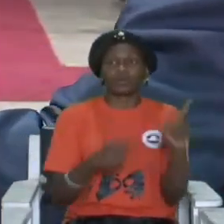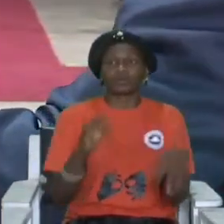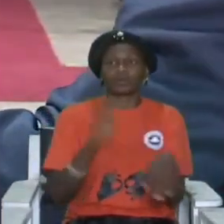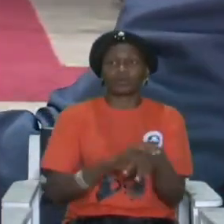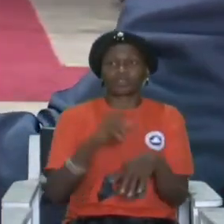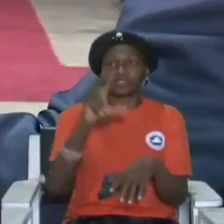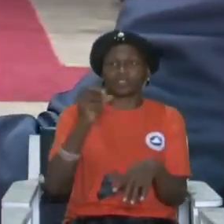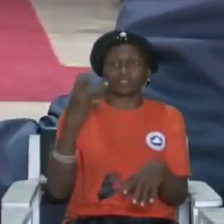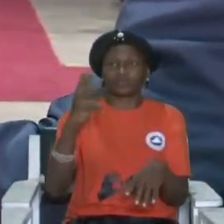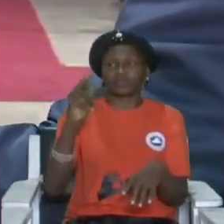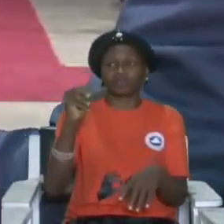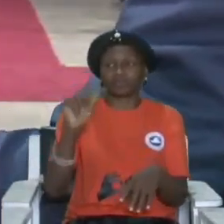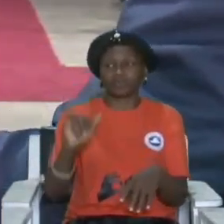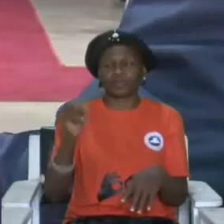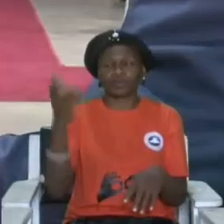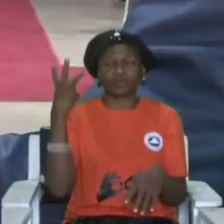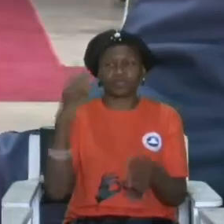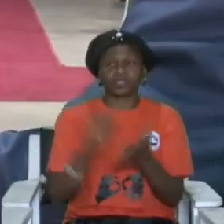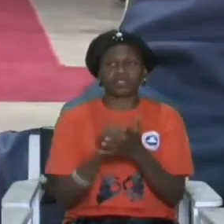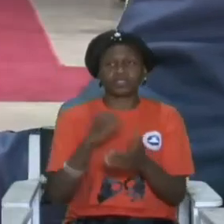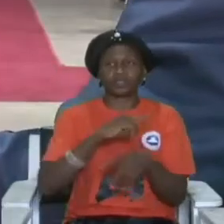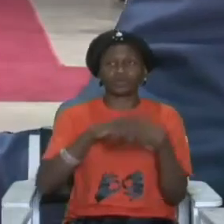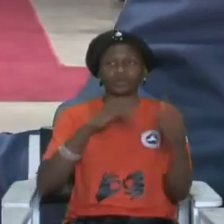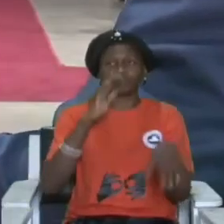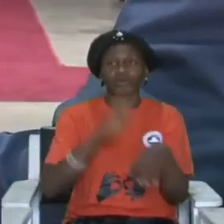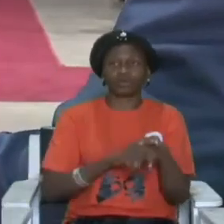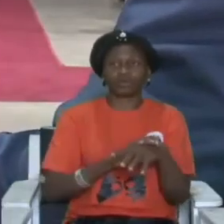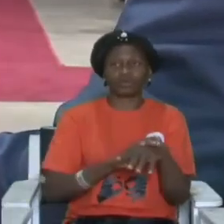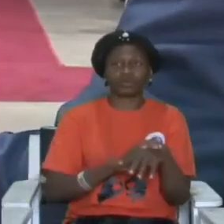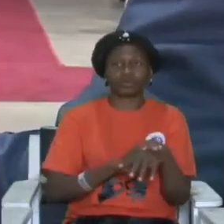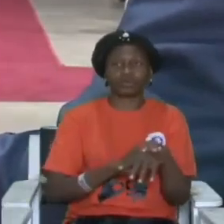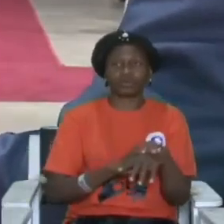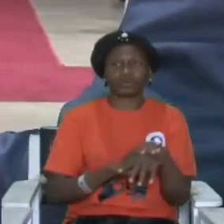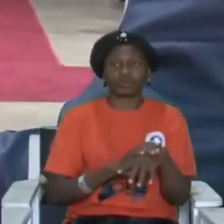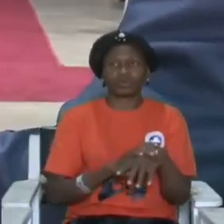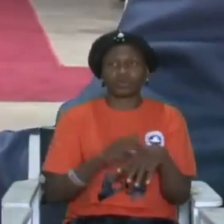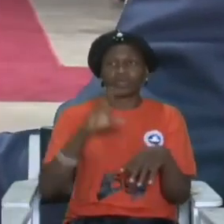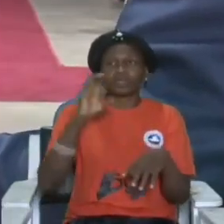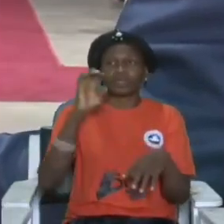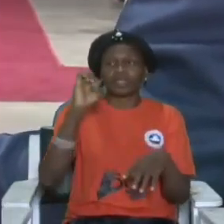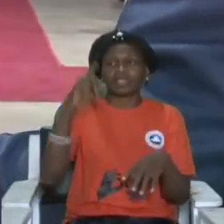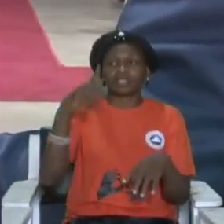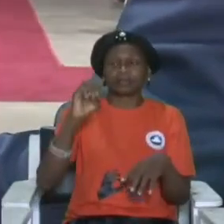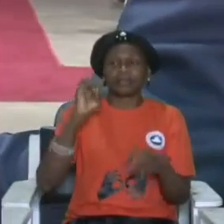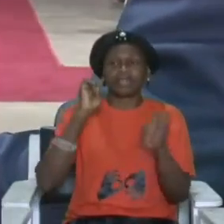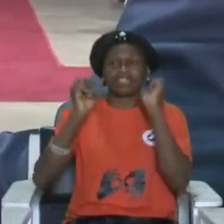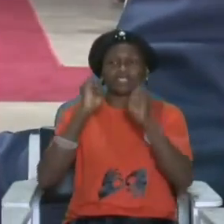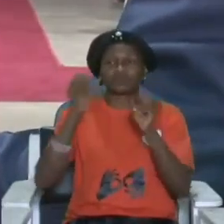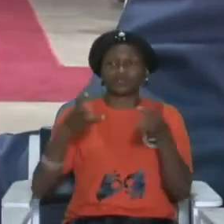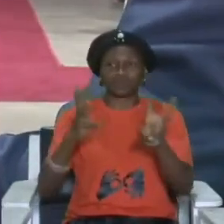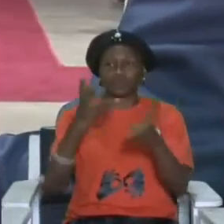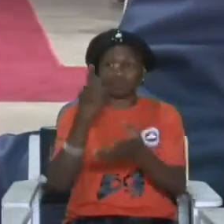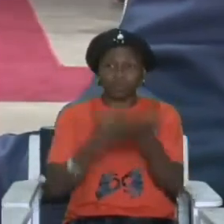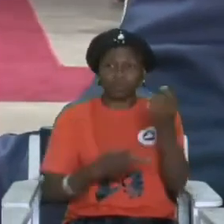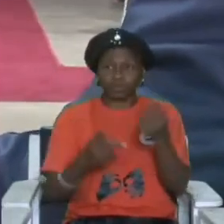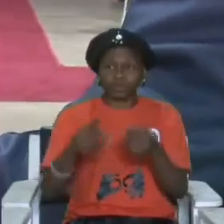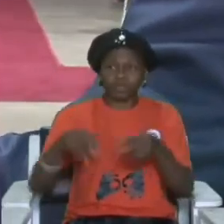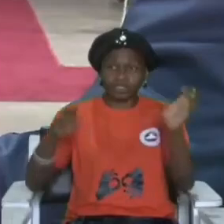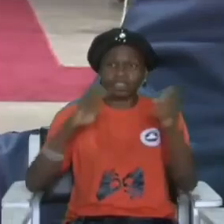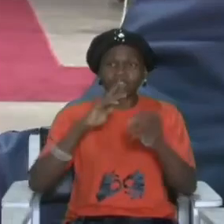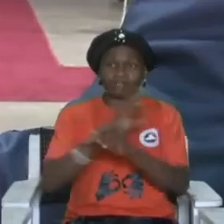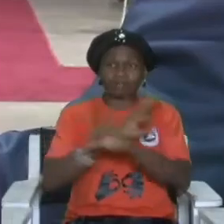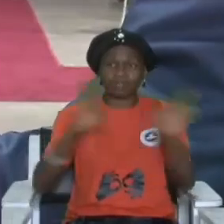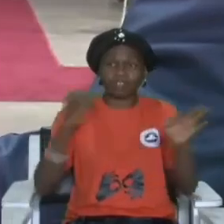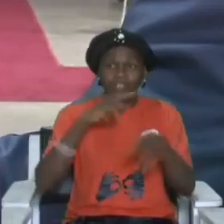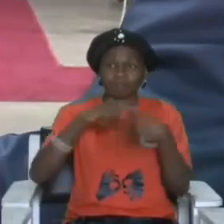30th of May was that we went on the Shangotedo Ekpe Expressway. Both lanes were free. We were about to do